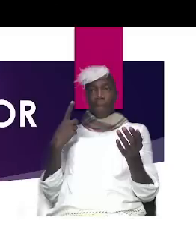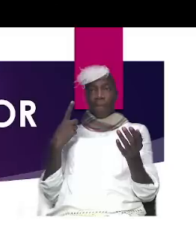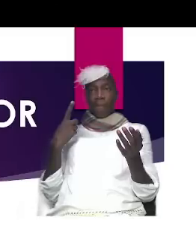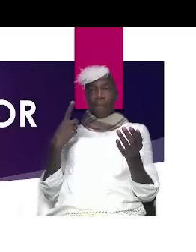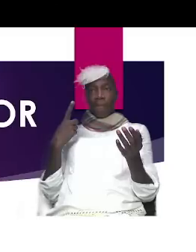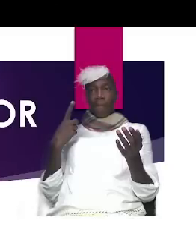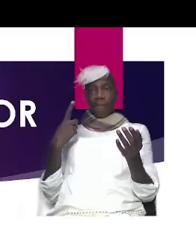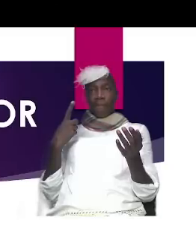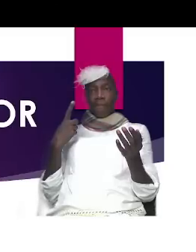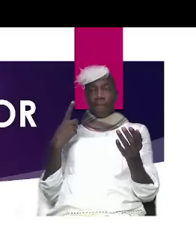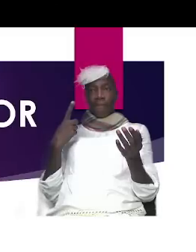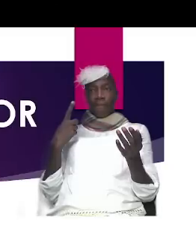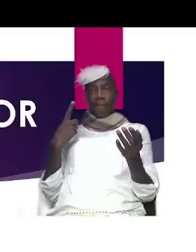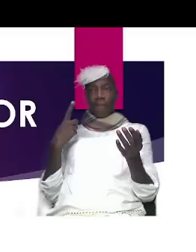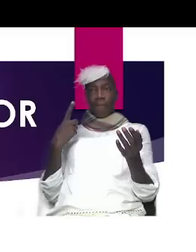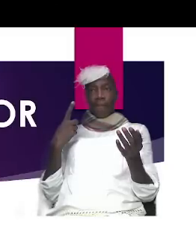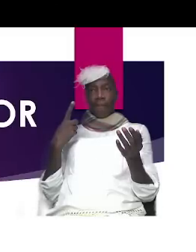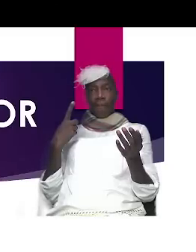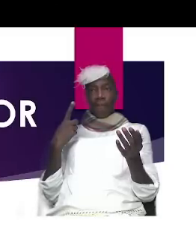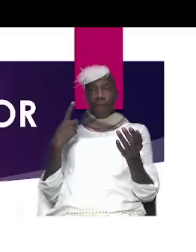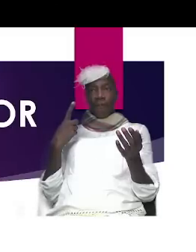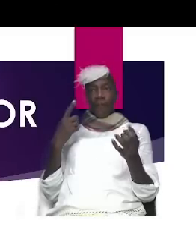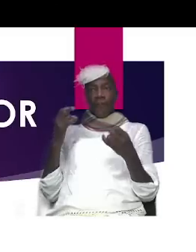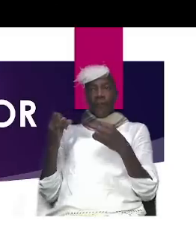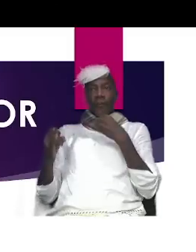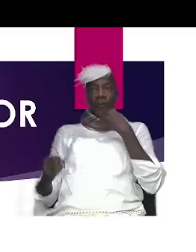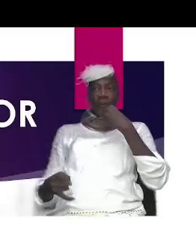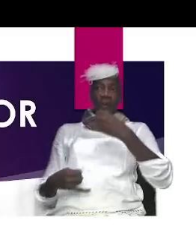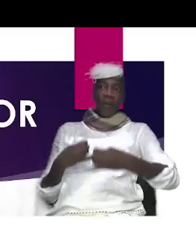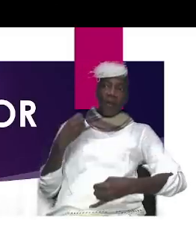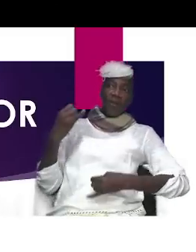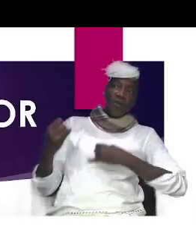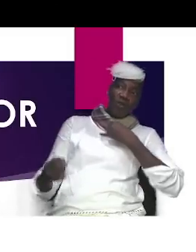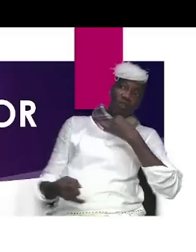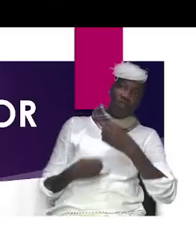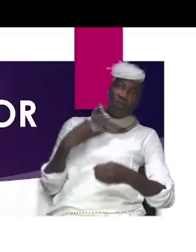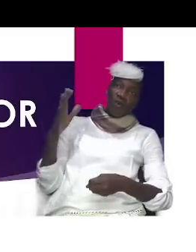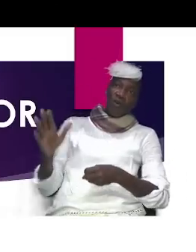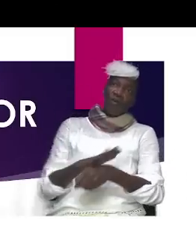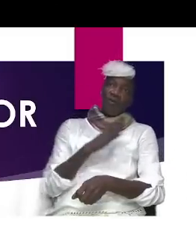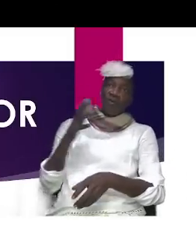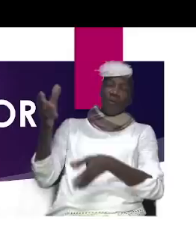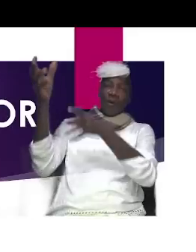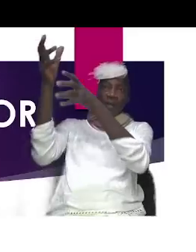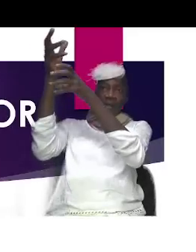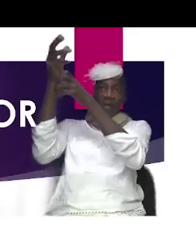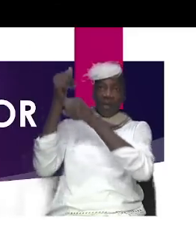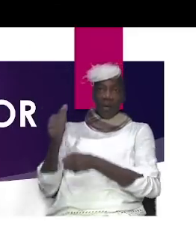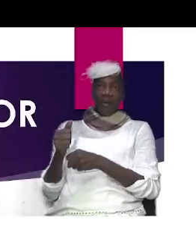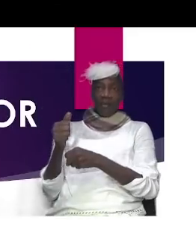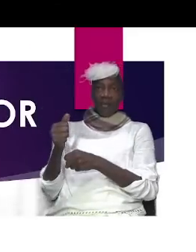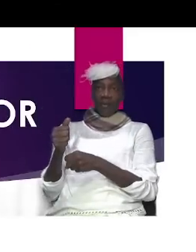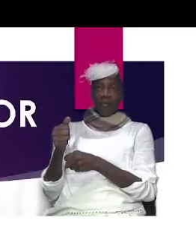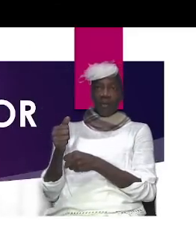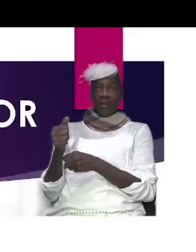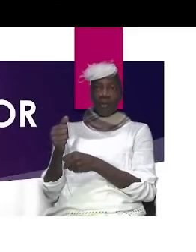One, our joyful acceptance of